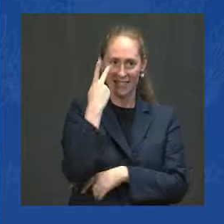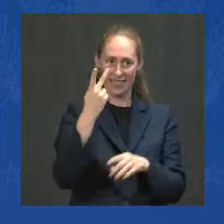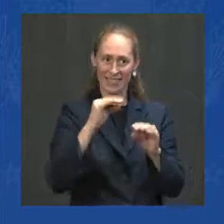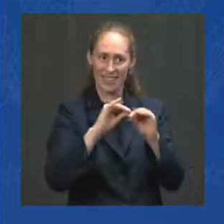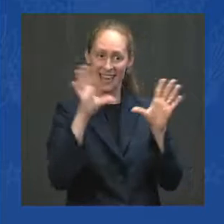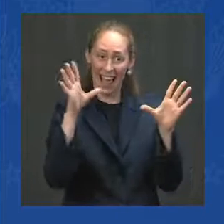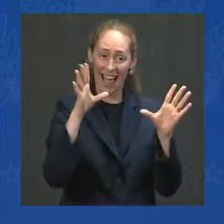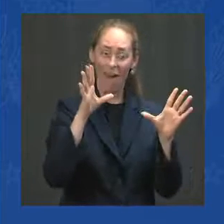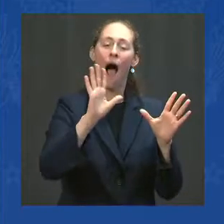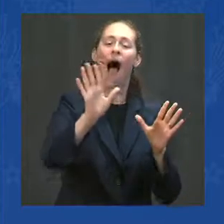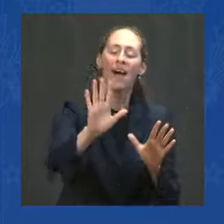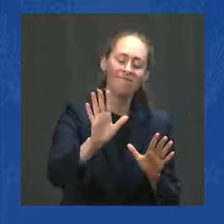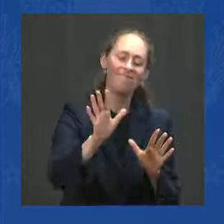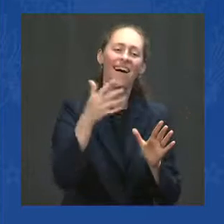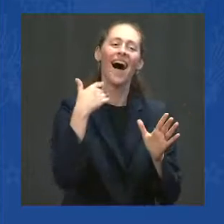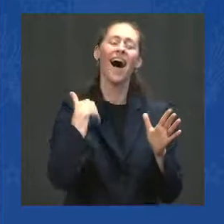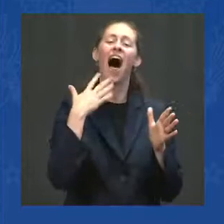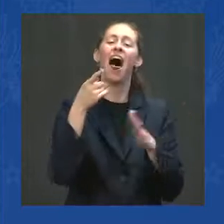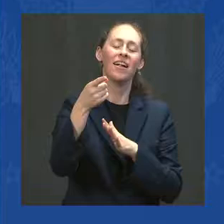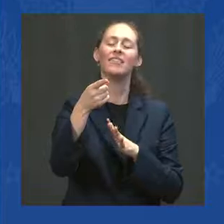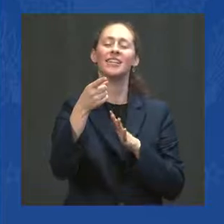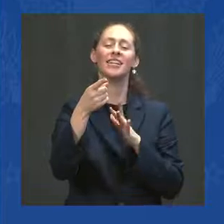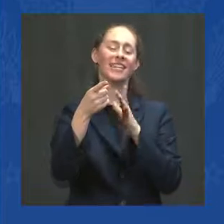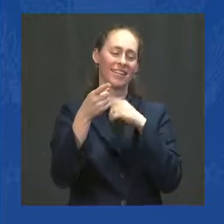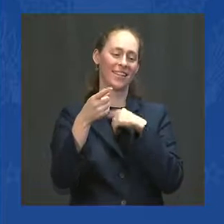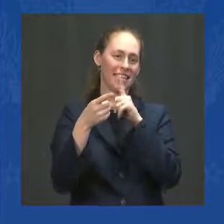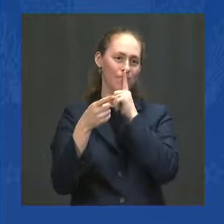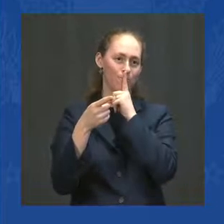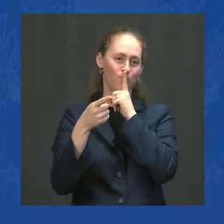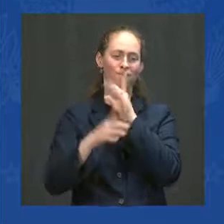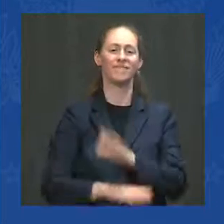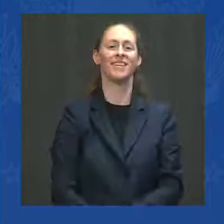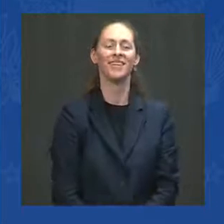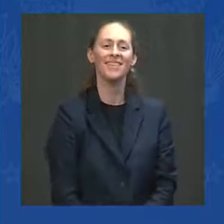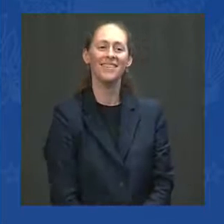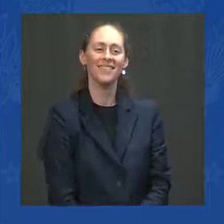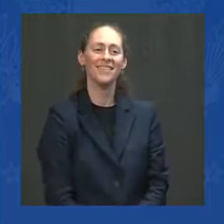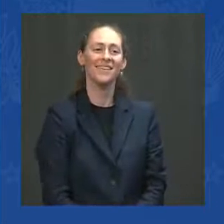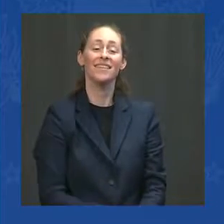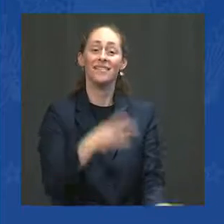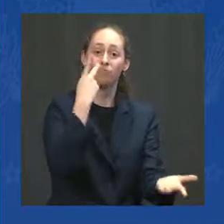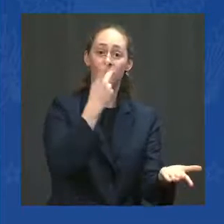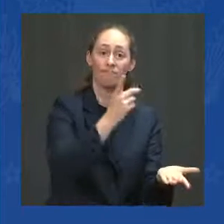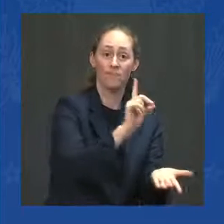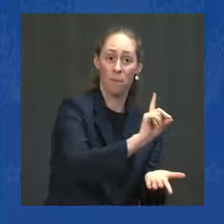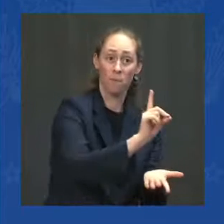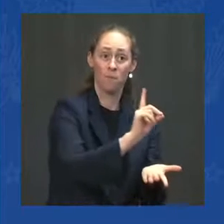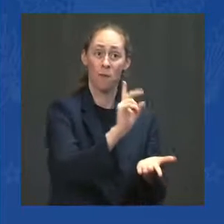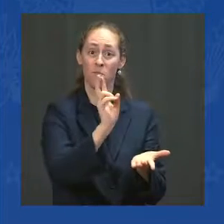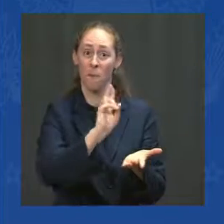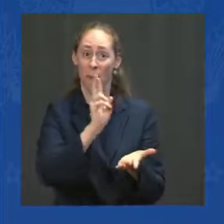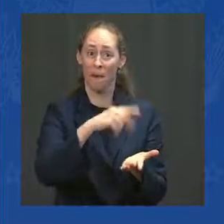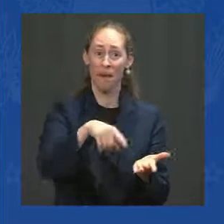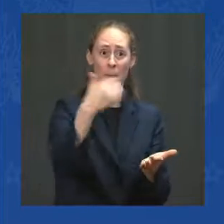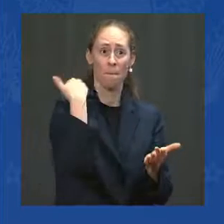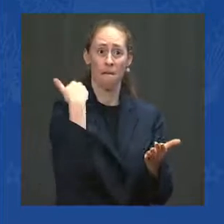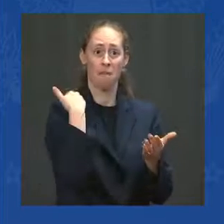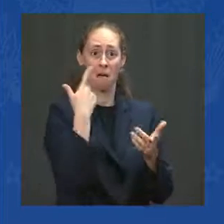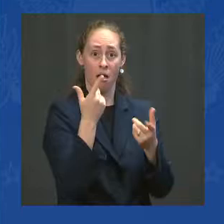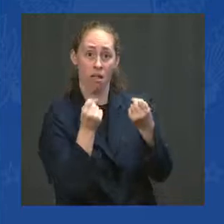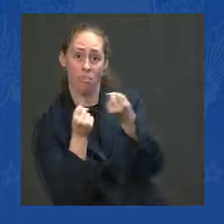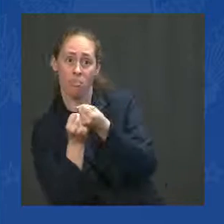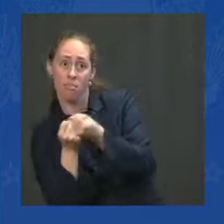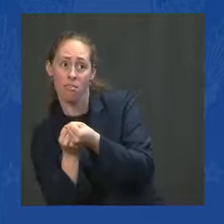anyway. That bipartisanship was a thing of the past. From the time I announced my